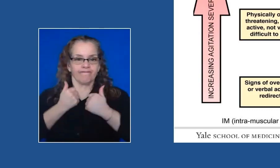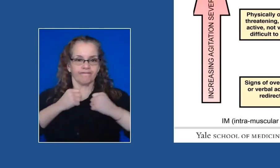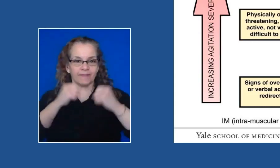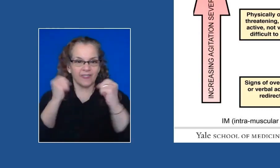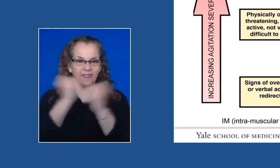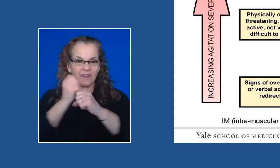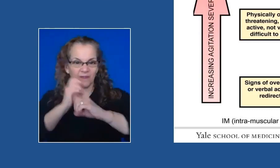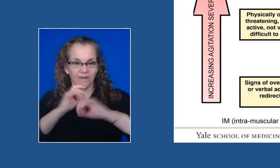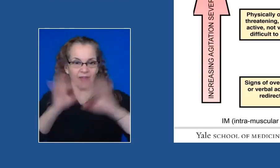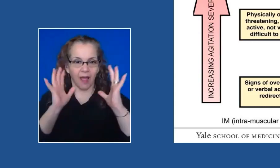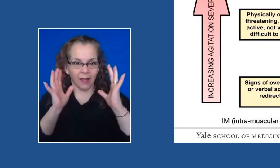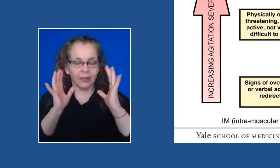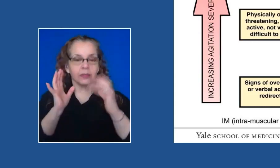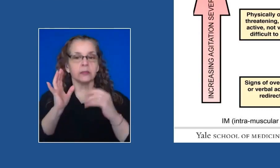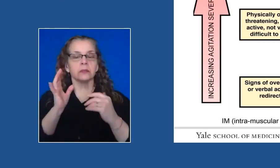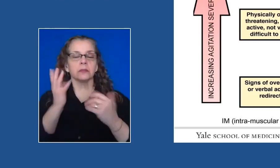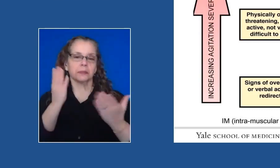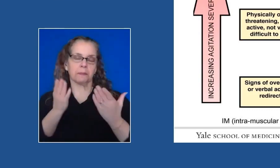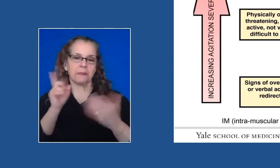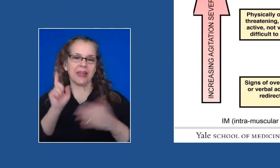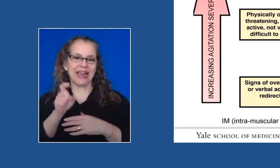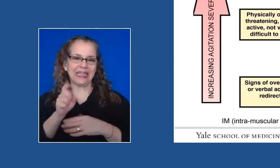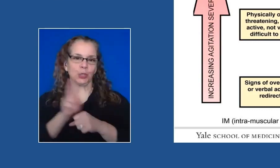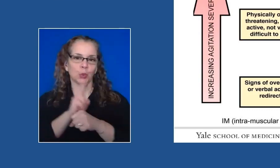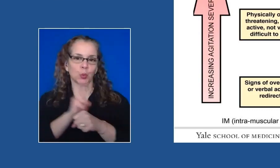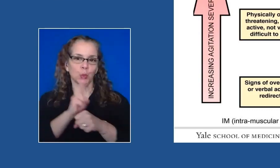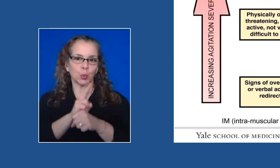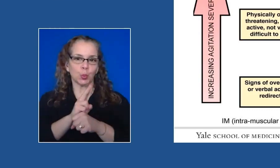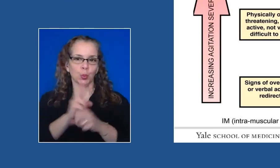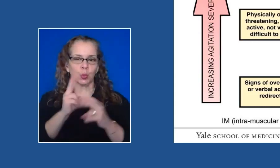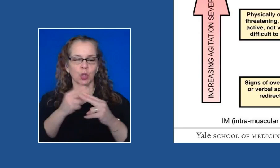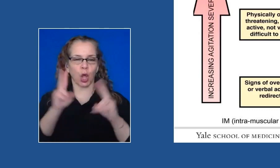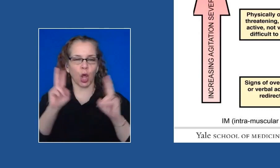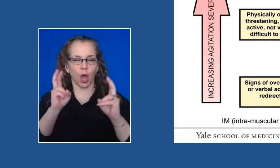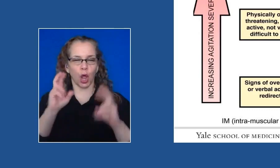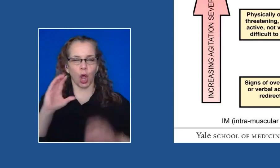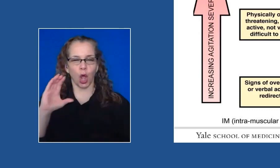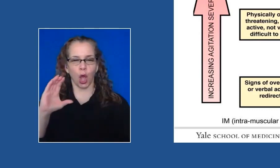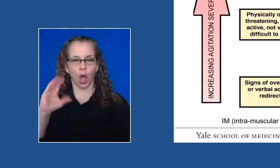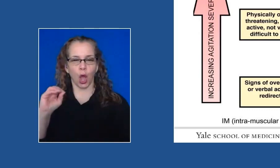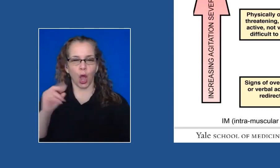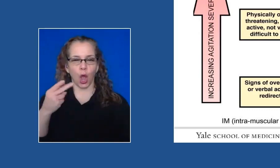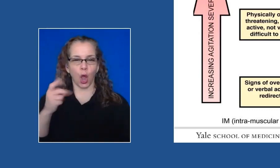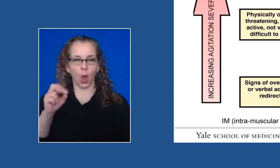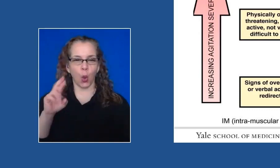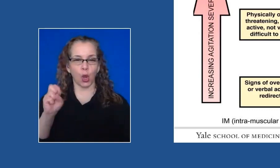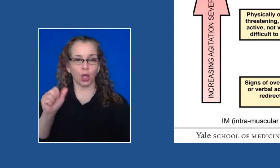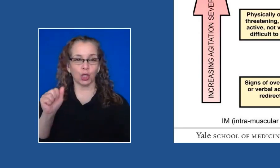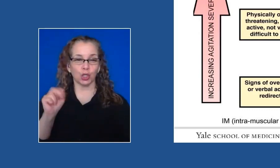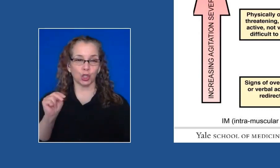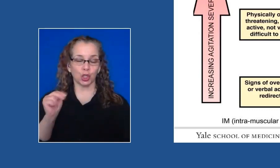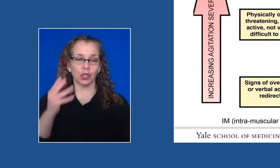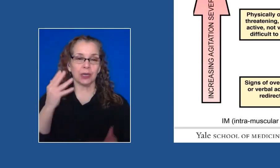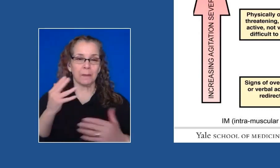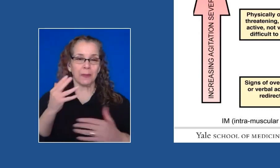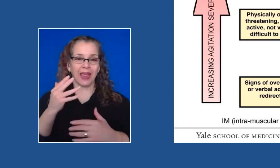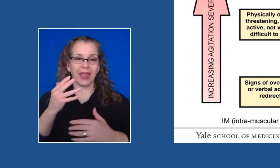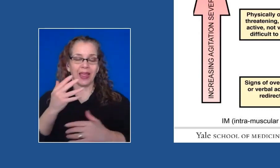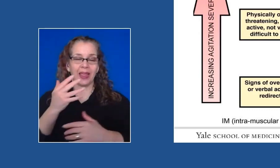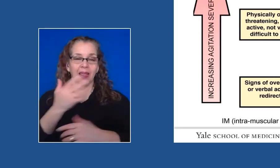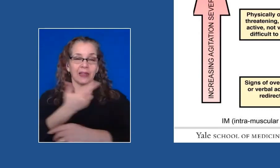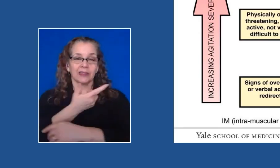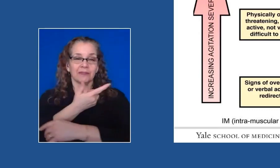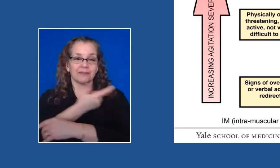that point, we may actually have to use some what we call coercion. So that may be intramuscular sedatives or chemical restraint, as well as